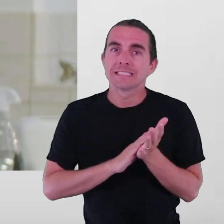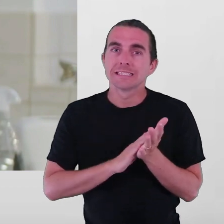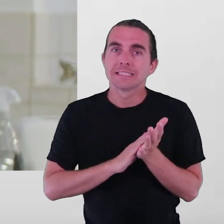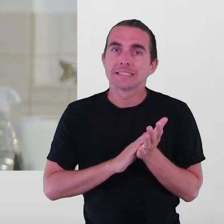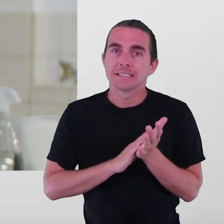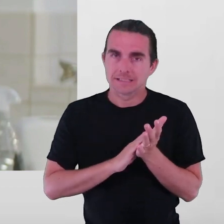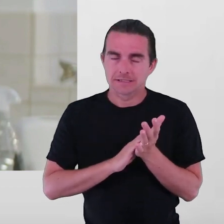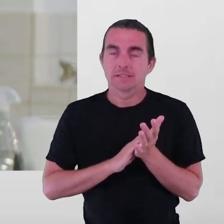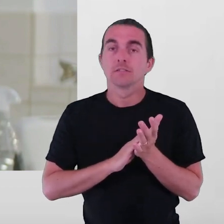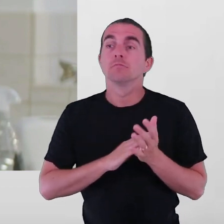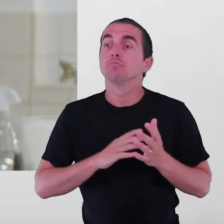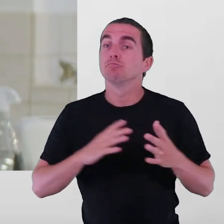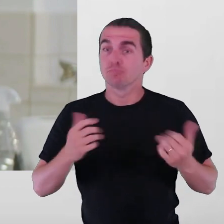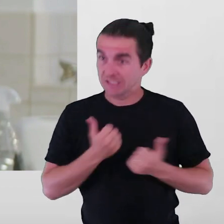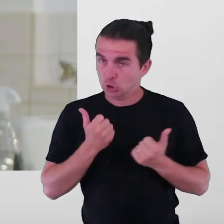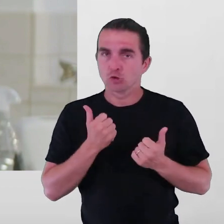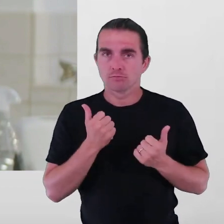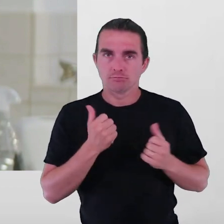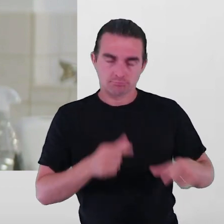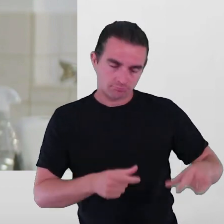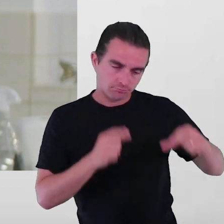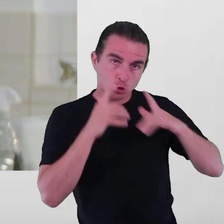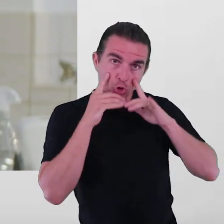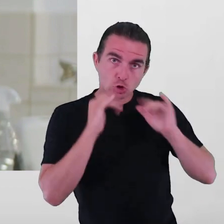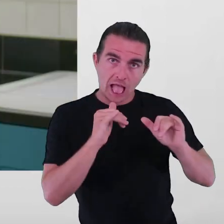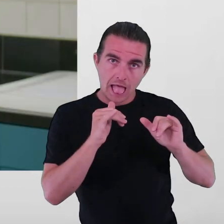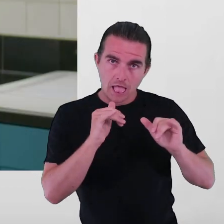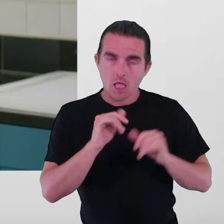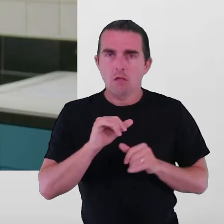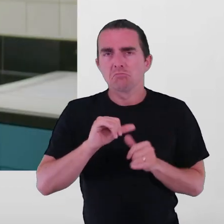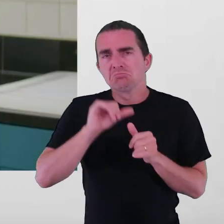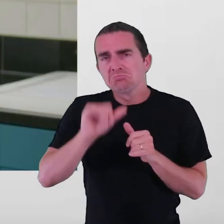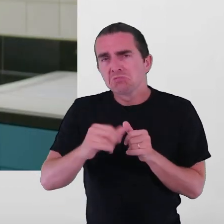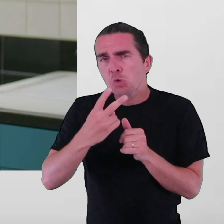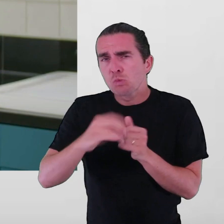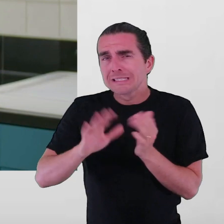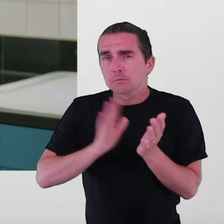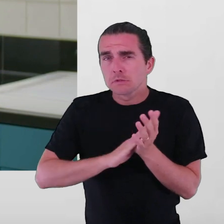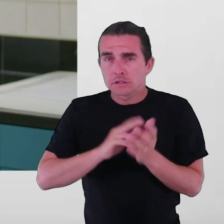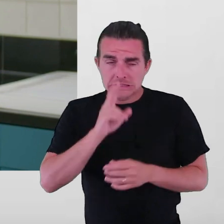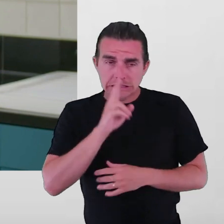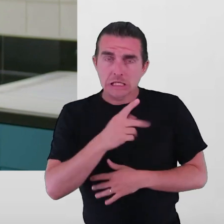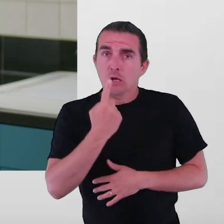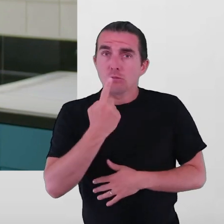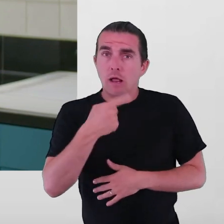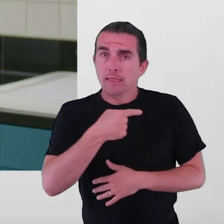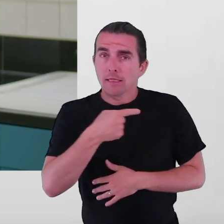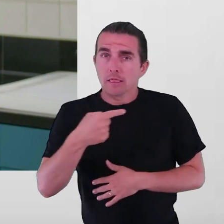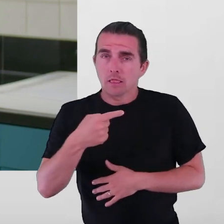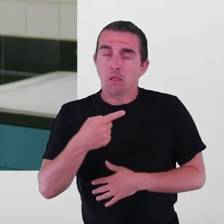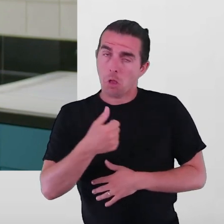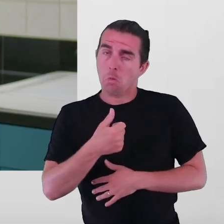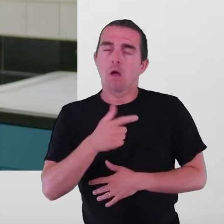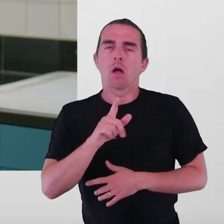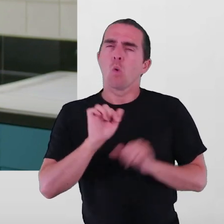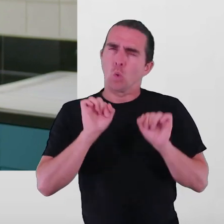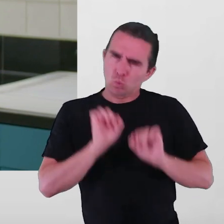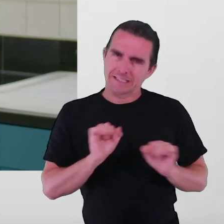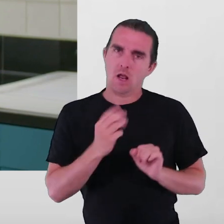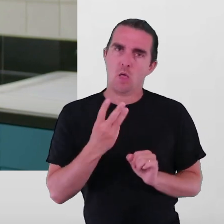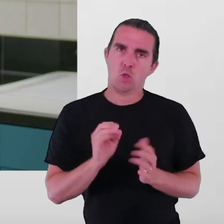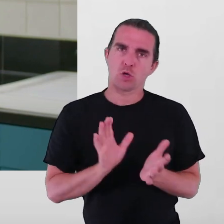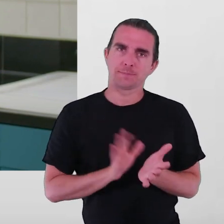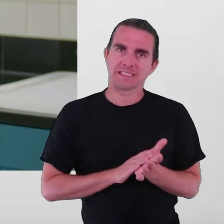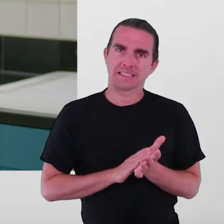wait 30 minutes before you read your results. You'll see one line in the test after 20 or so minutes, but